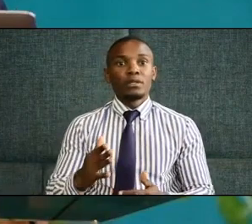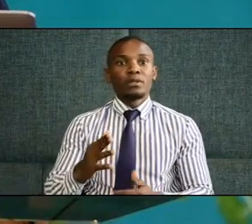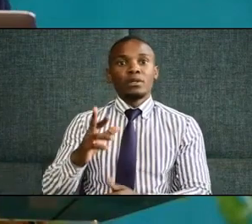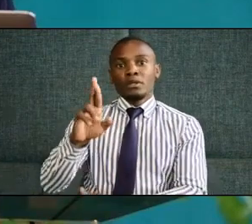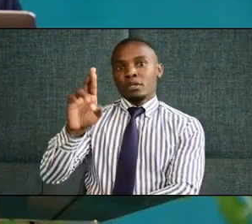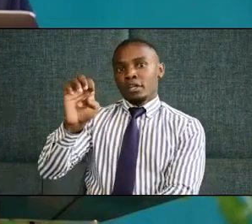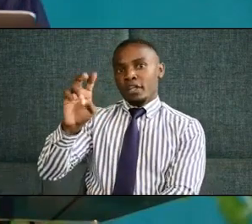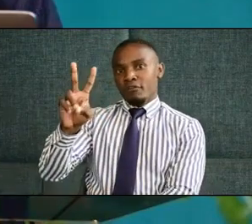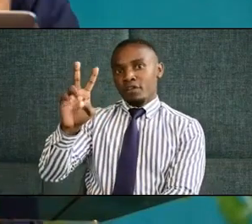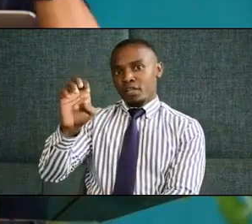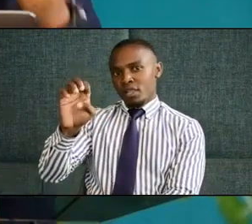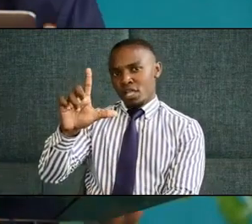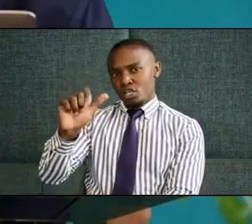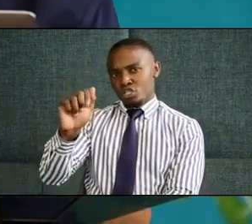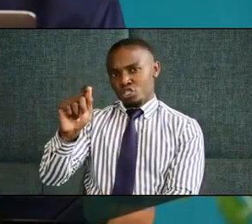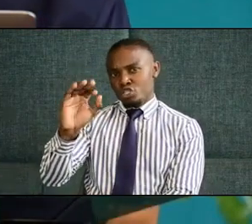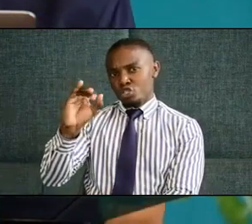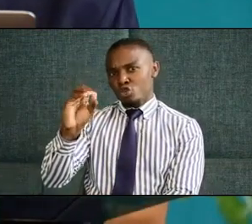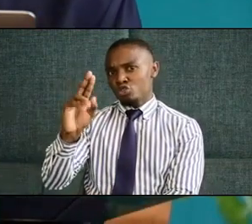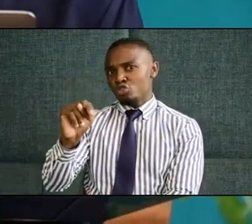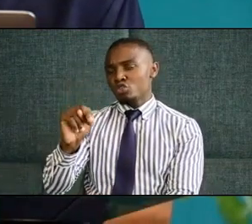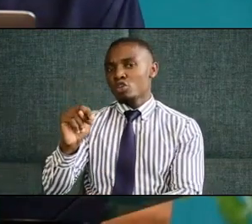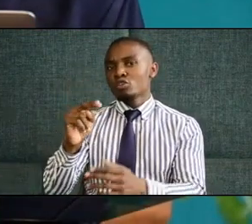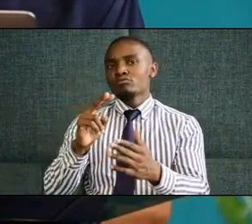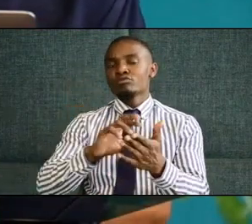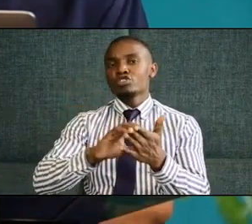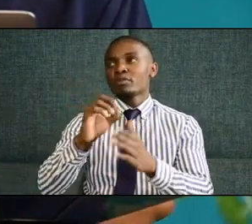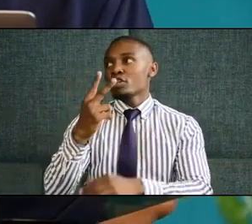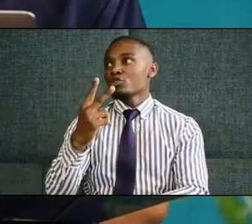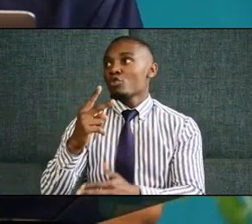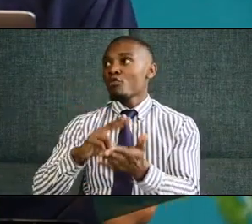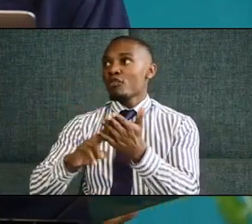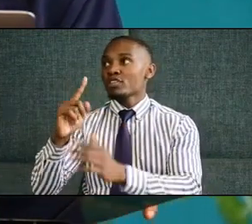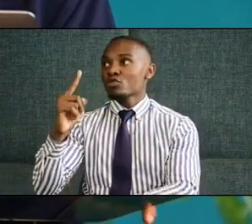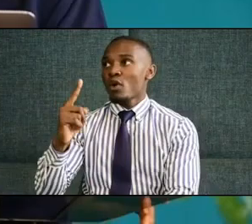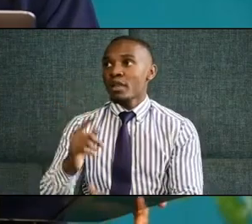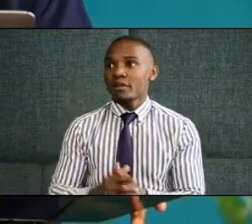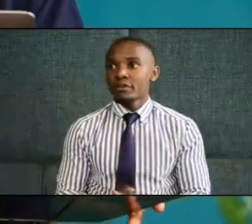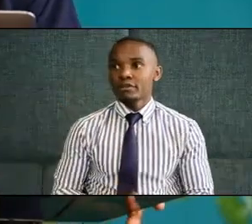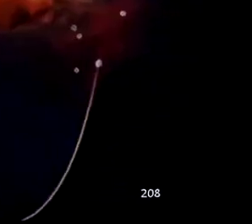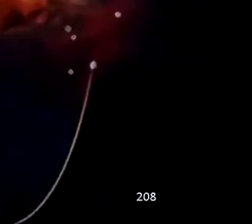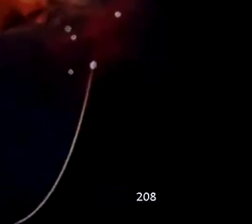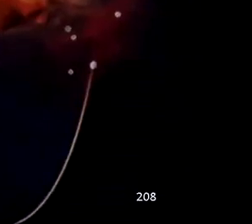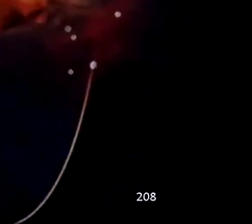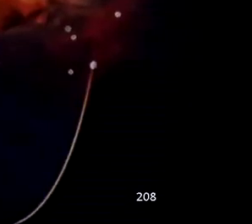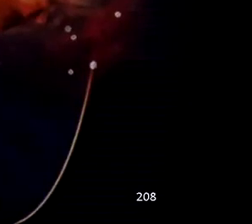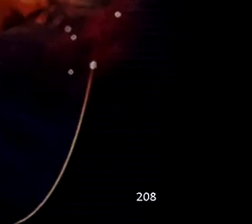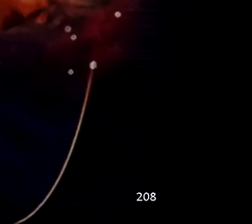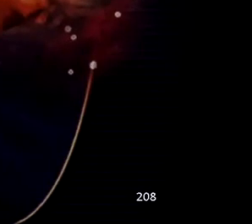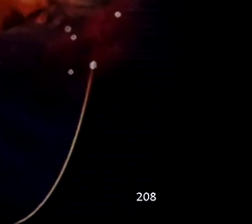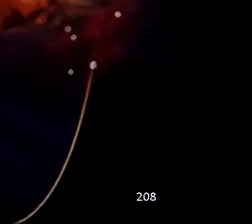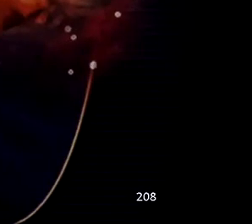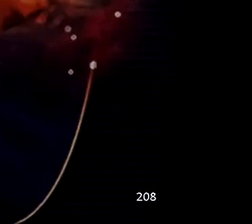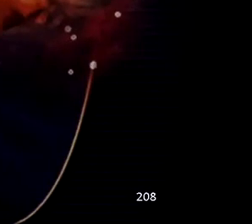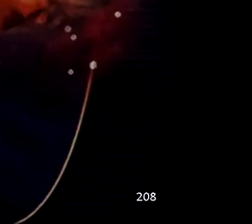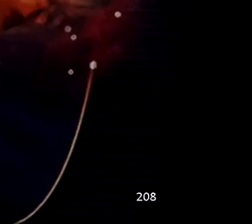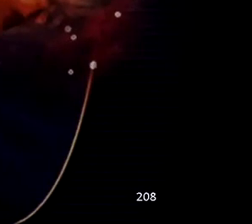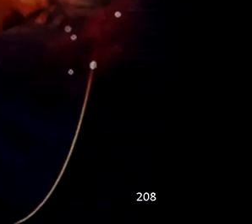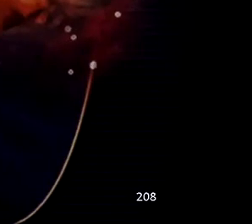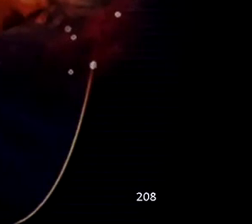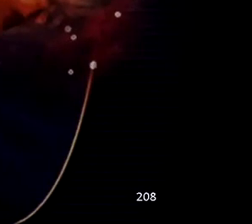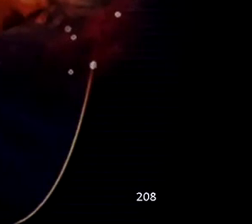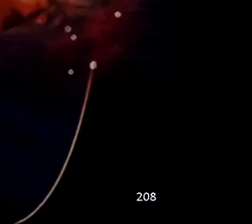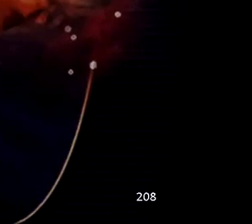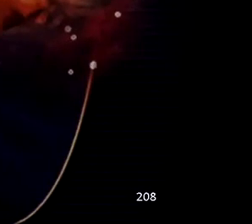1. To the angel of the church of Ephesus write, this thing says he who holds the seven stars in his right hand,